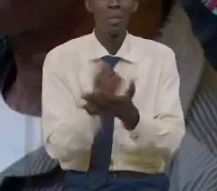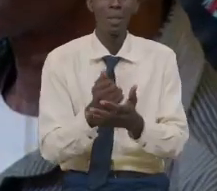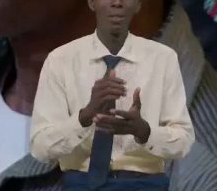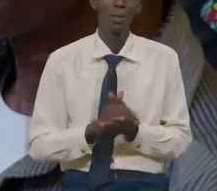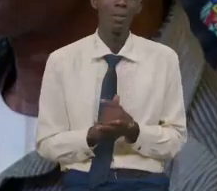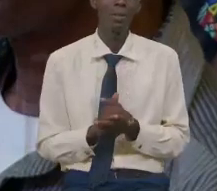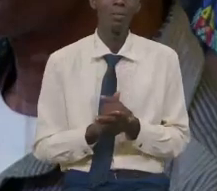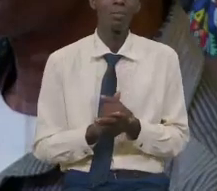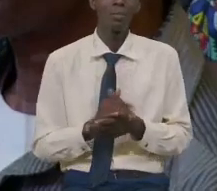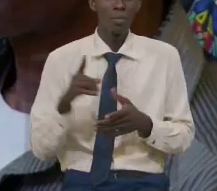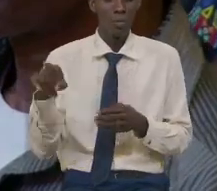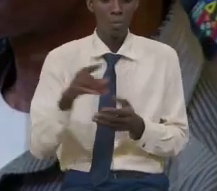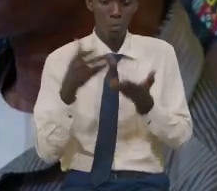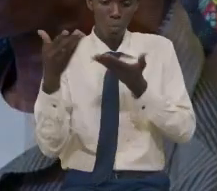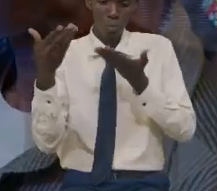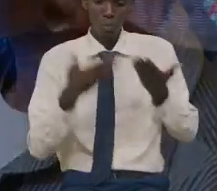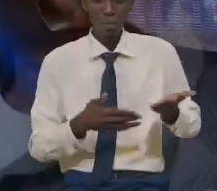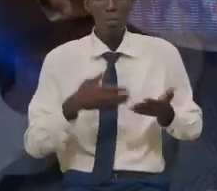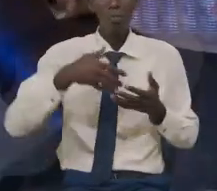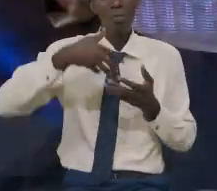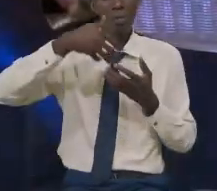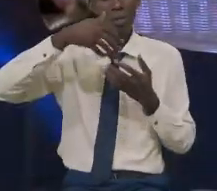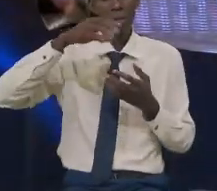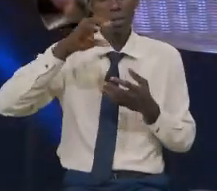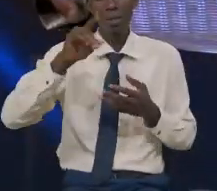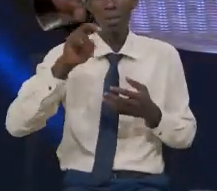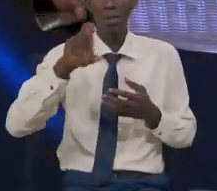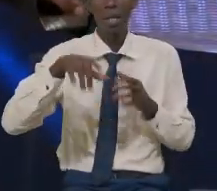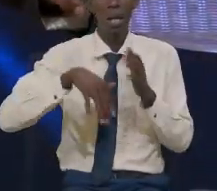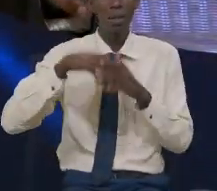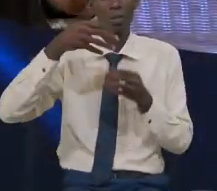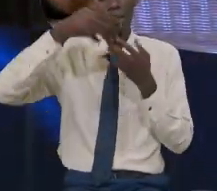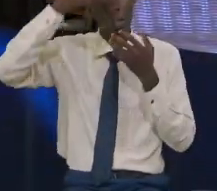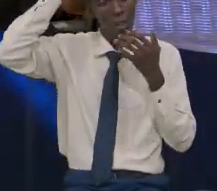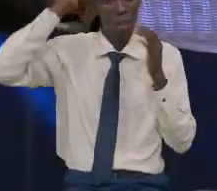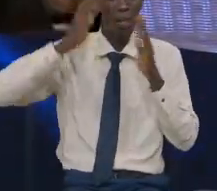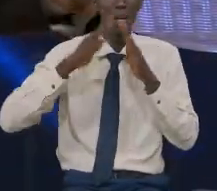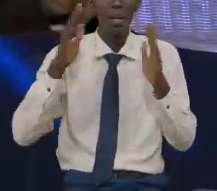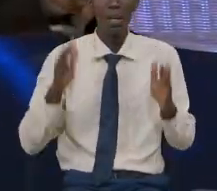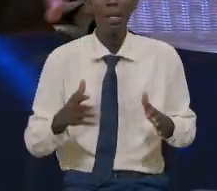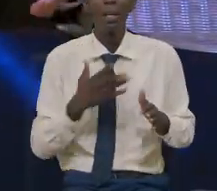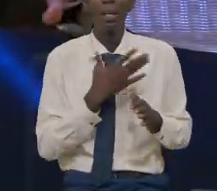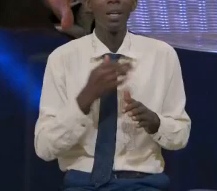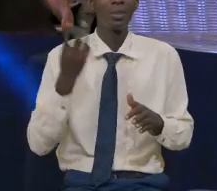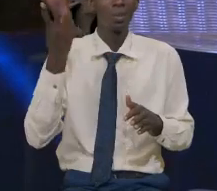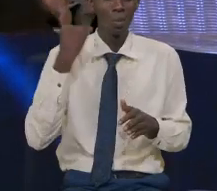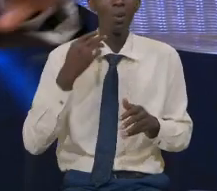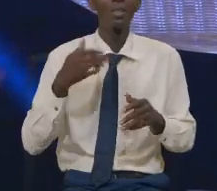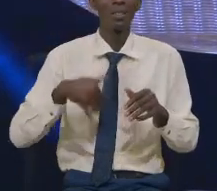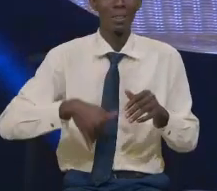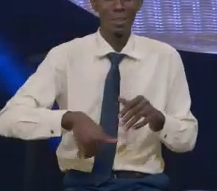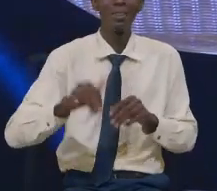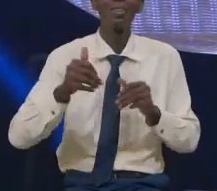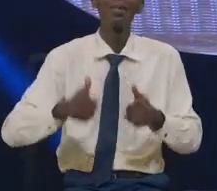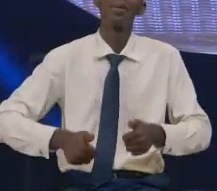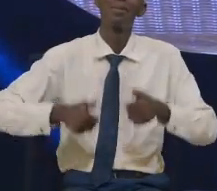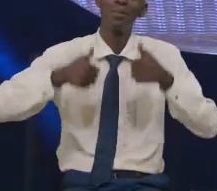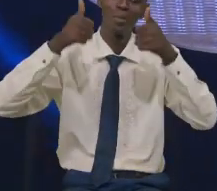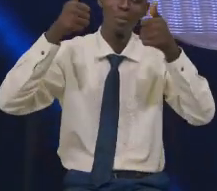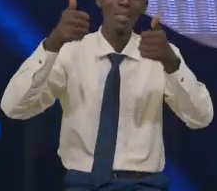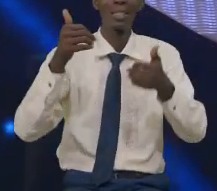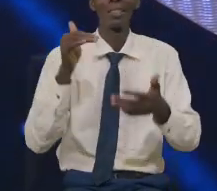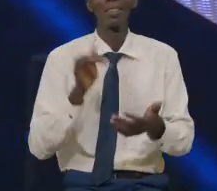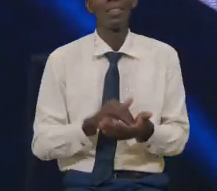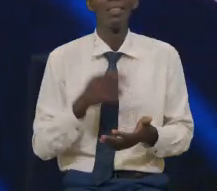They brought him out of that lion's den, and he was promoted again. Promotion does not